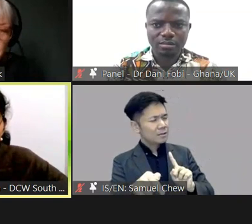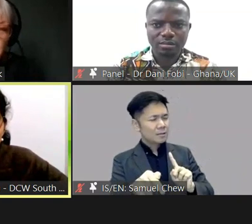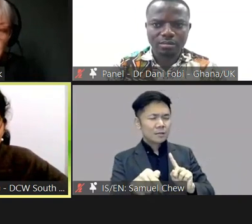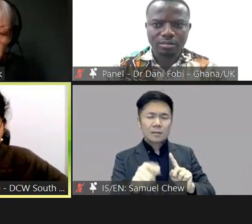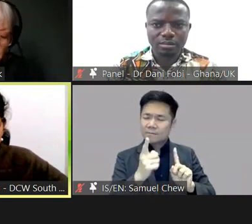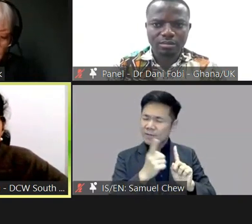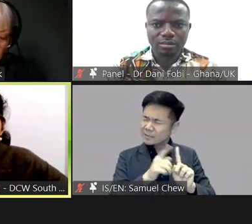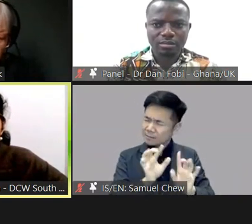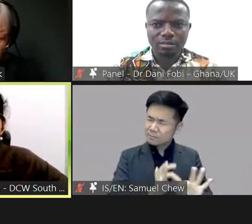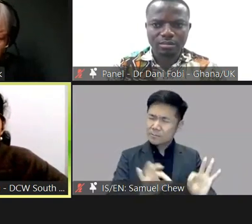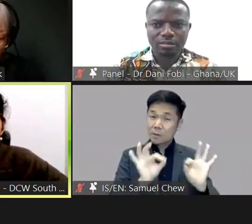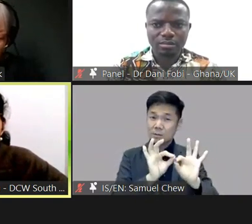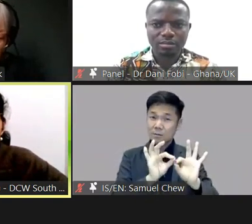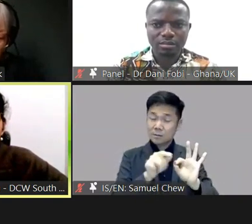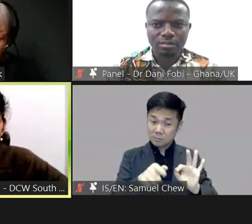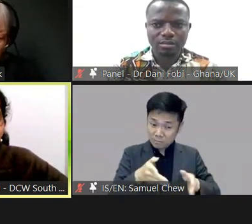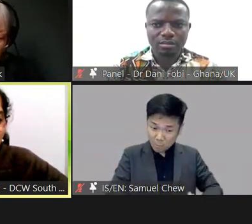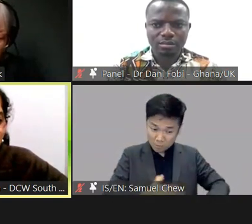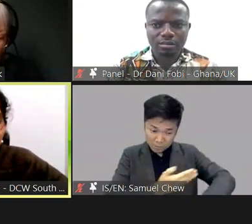So having said that, one